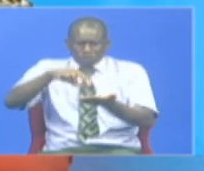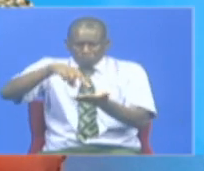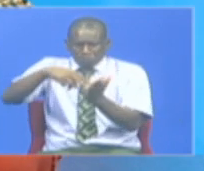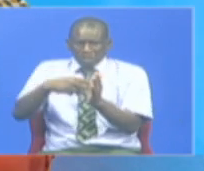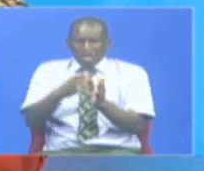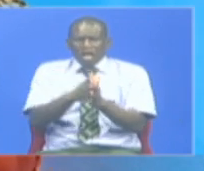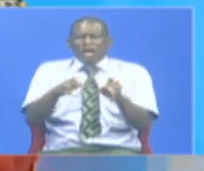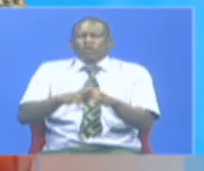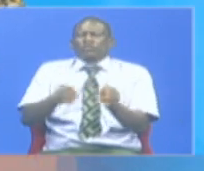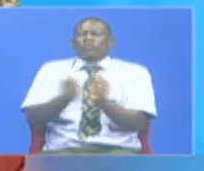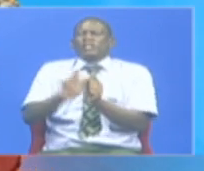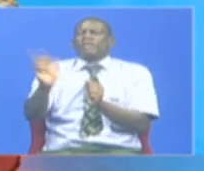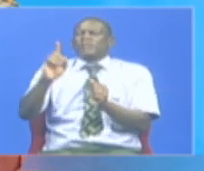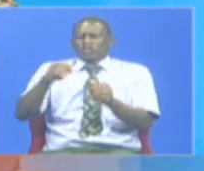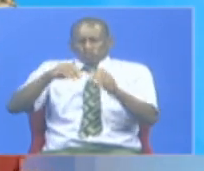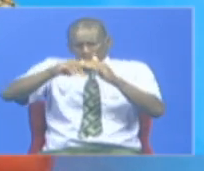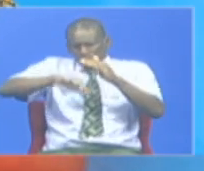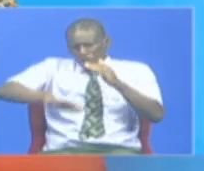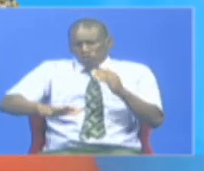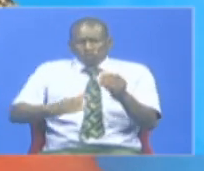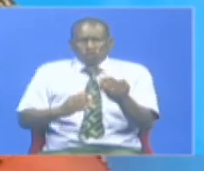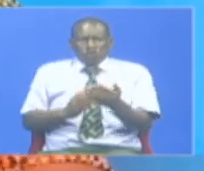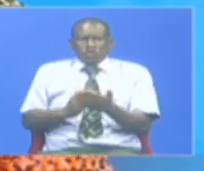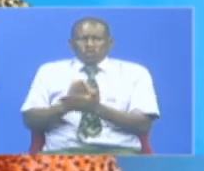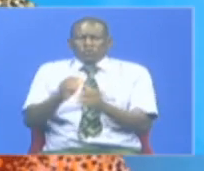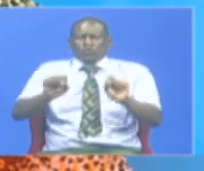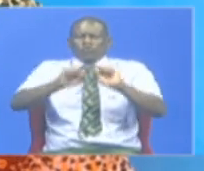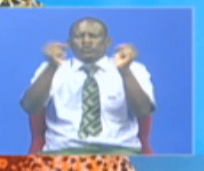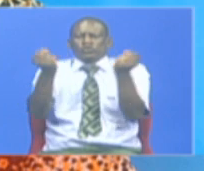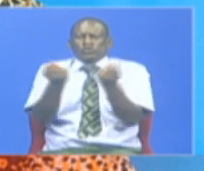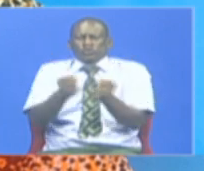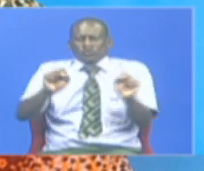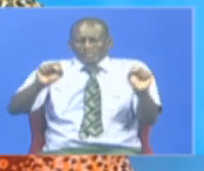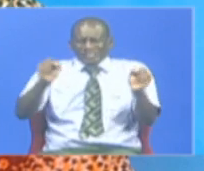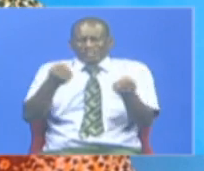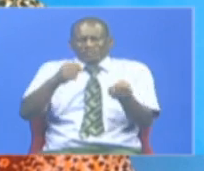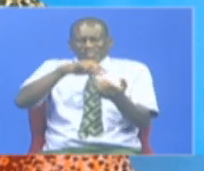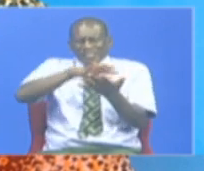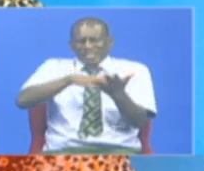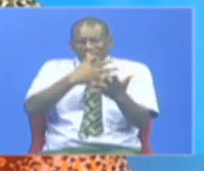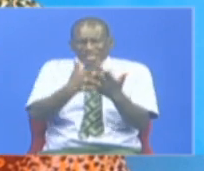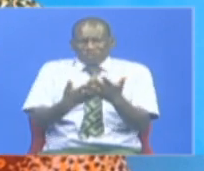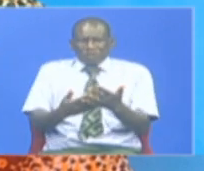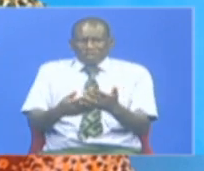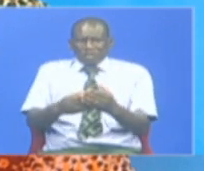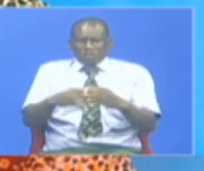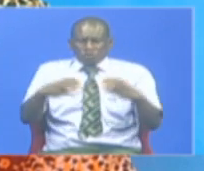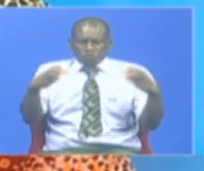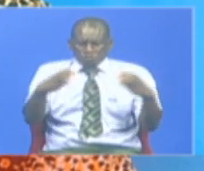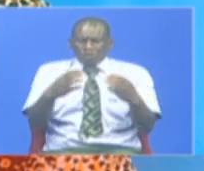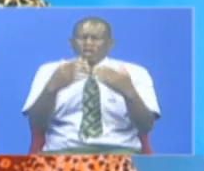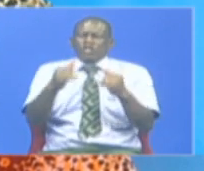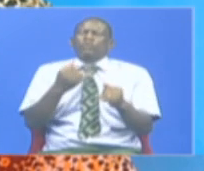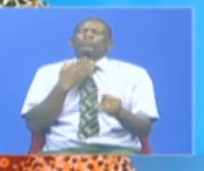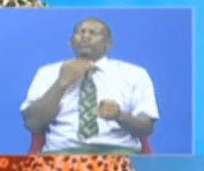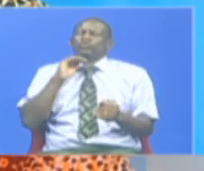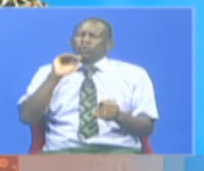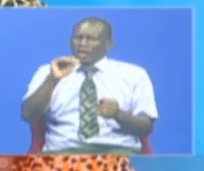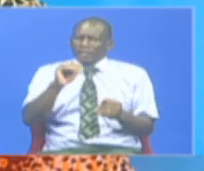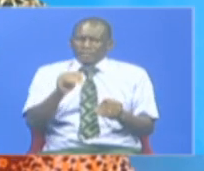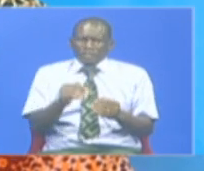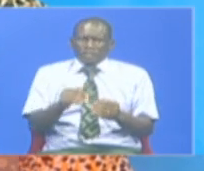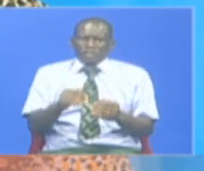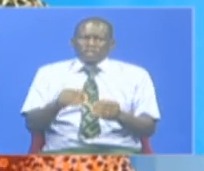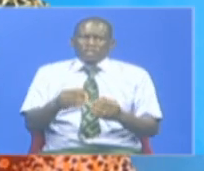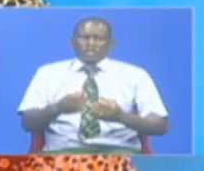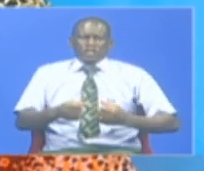of Devolution through the Social Safety Net platform. We therefore call upon the more